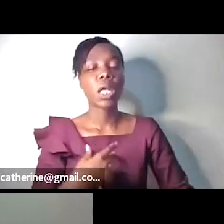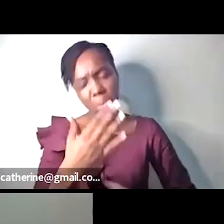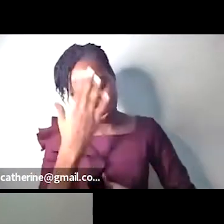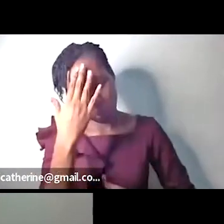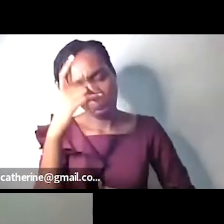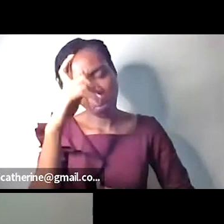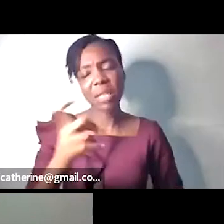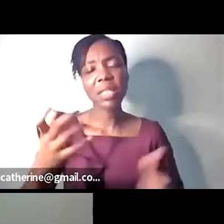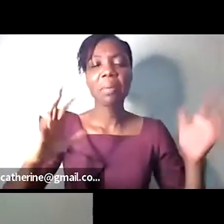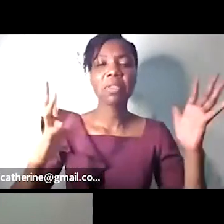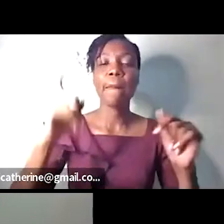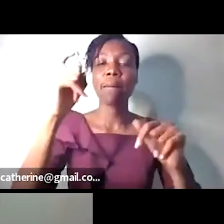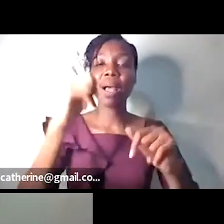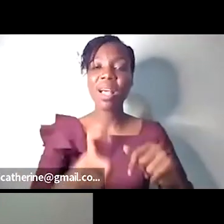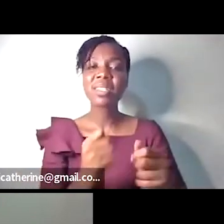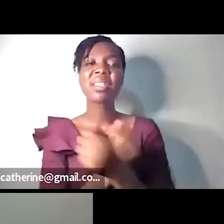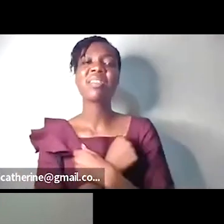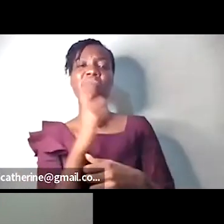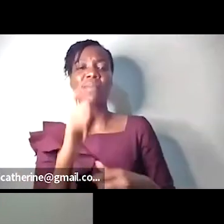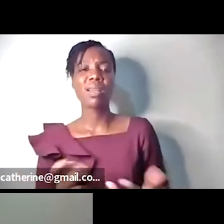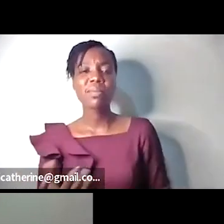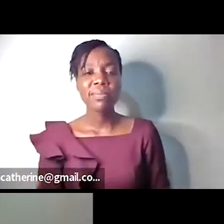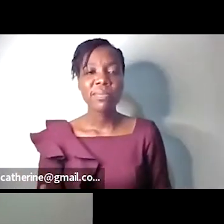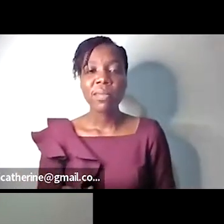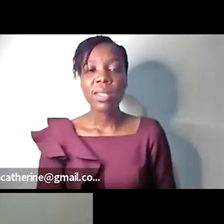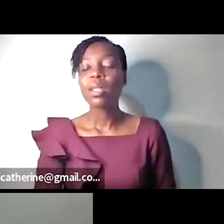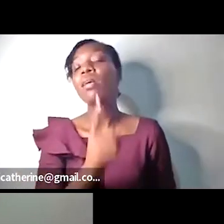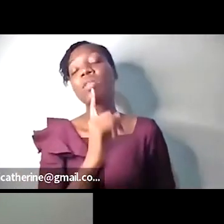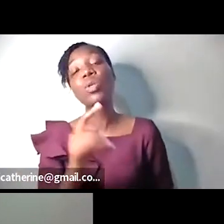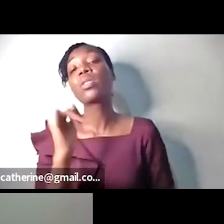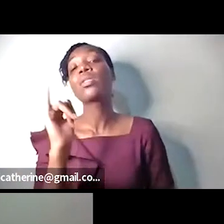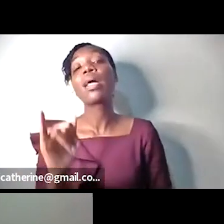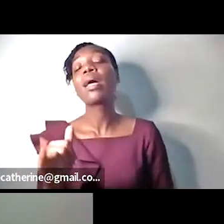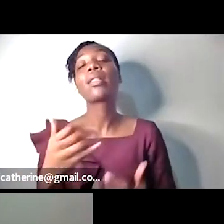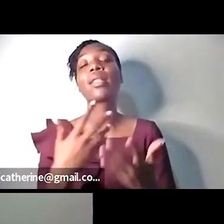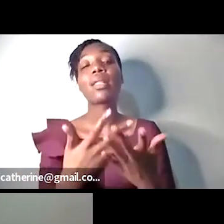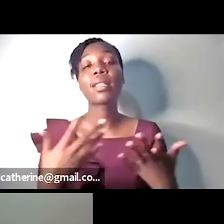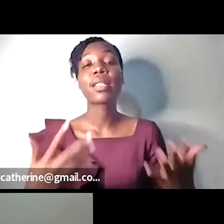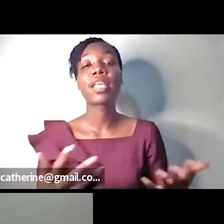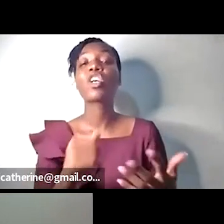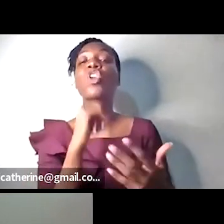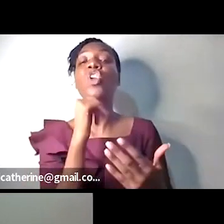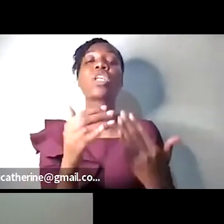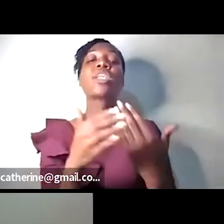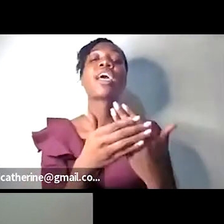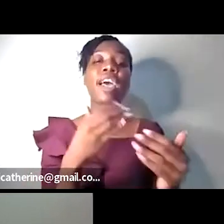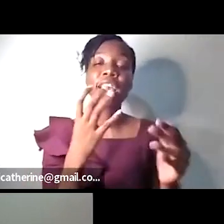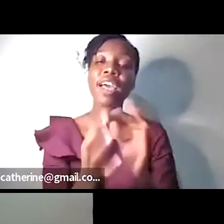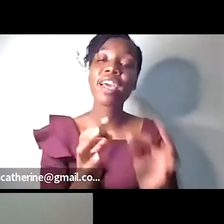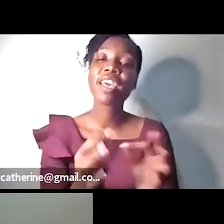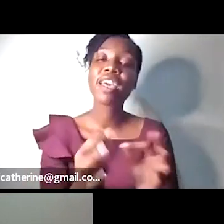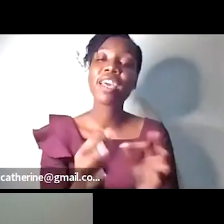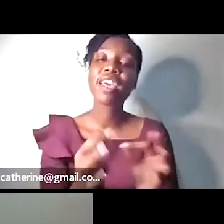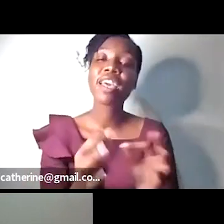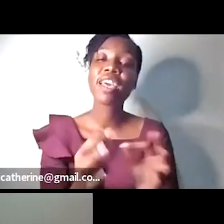loved. Now, the imposter syndrome in you doesn't help when you have a boss